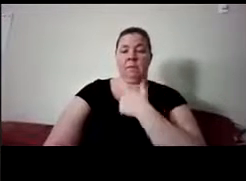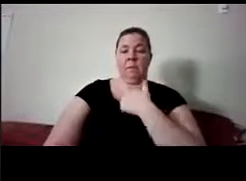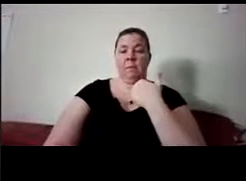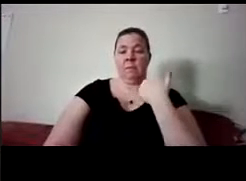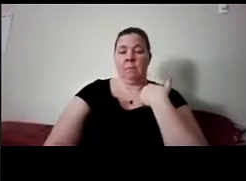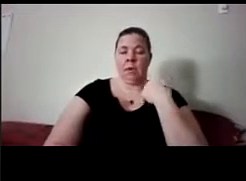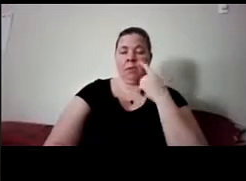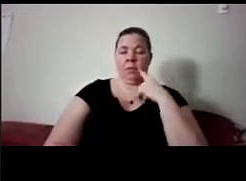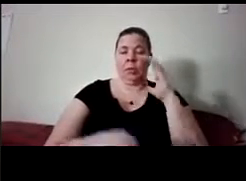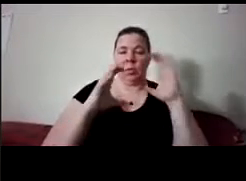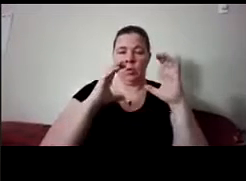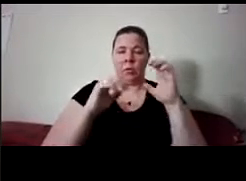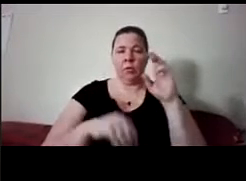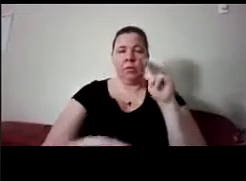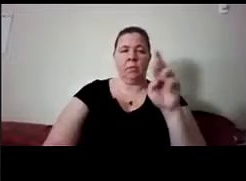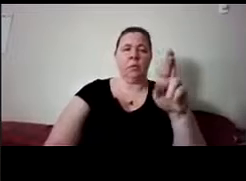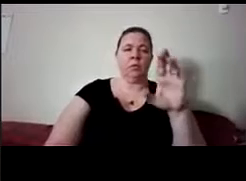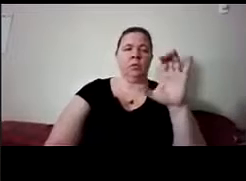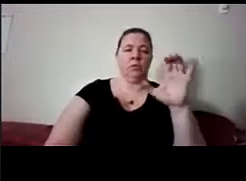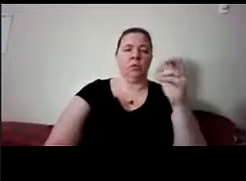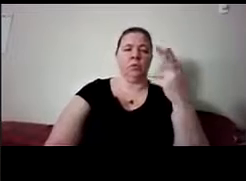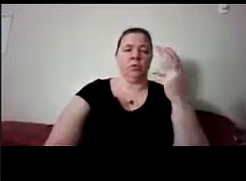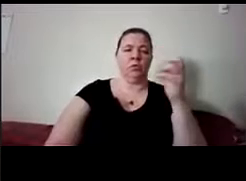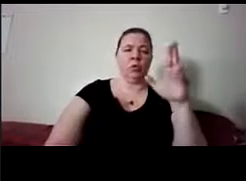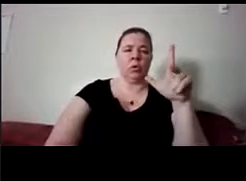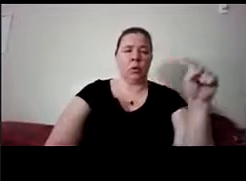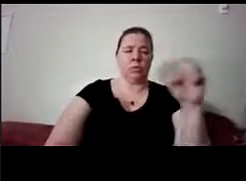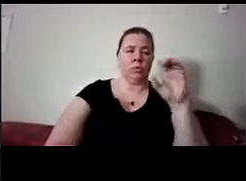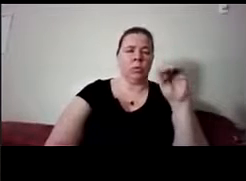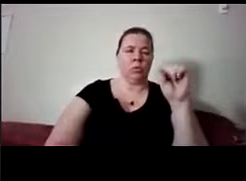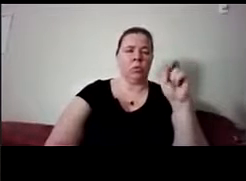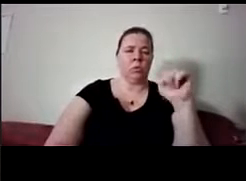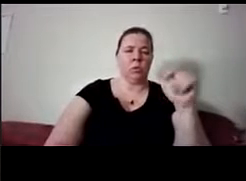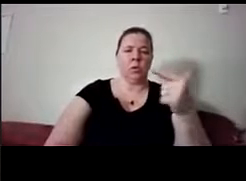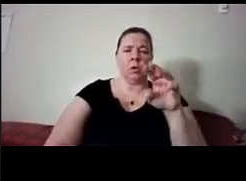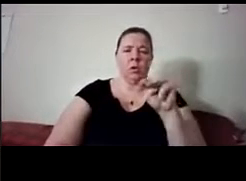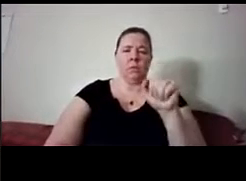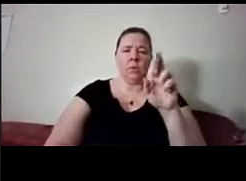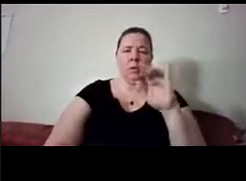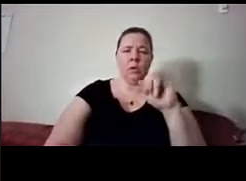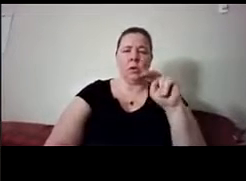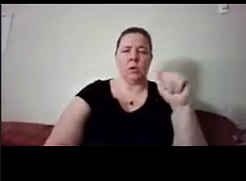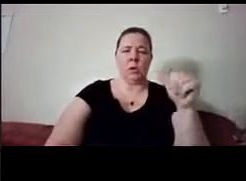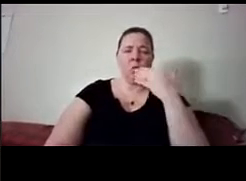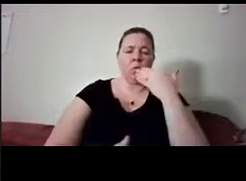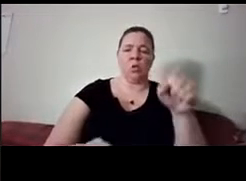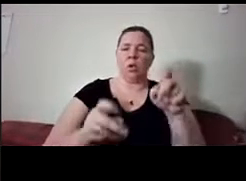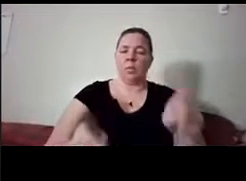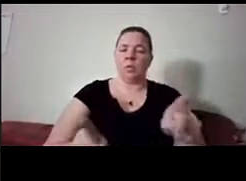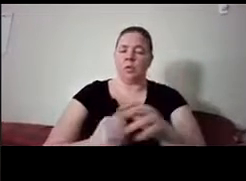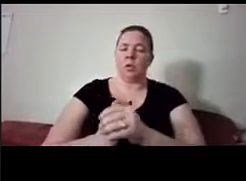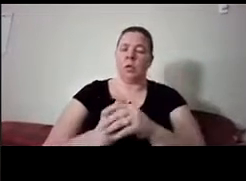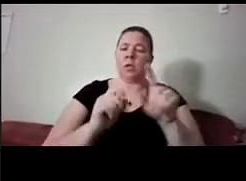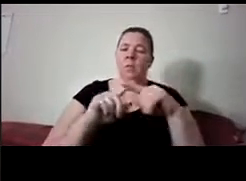been communicating with Mr. Charles and Marina. So thank you guys for the great opportunity. I just